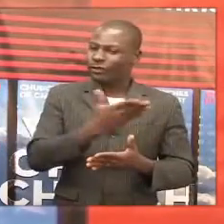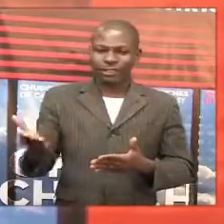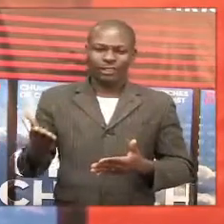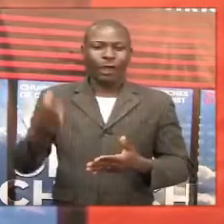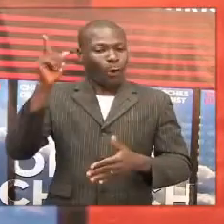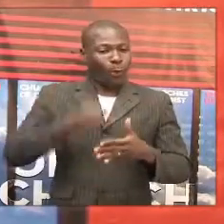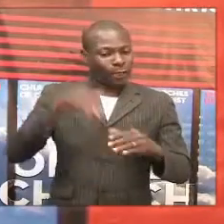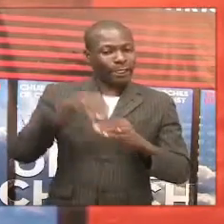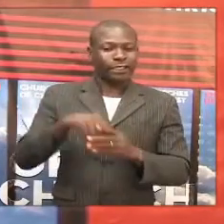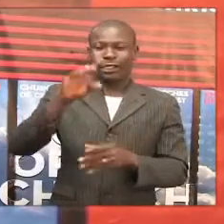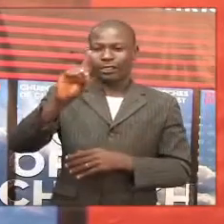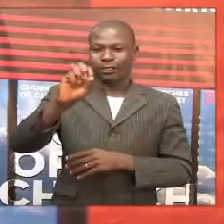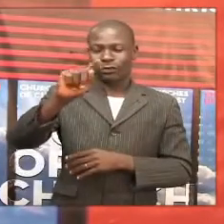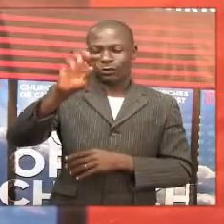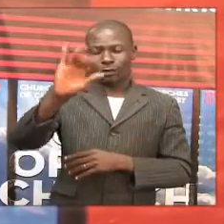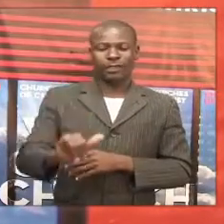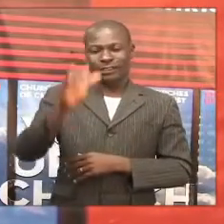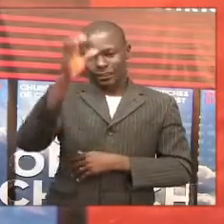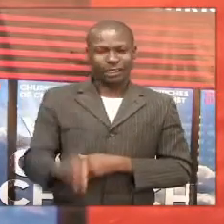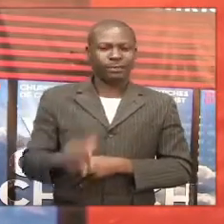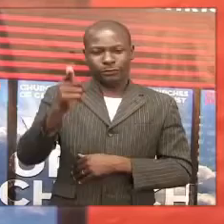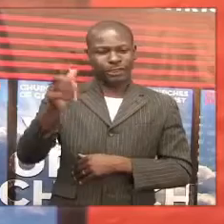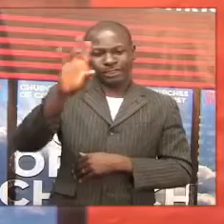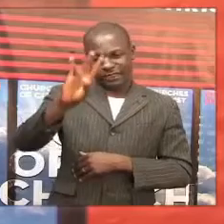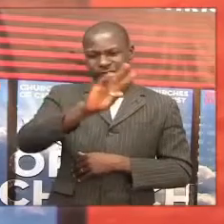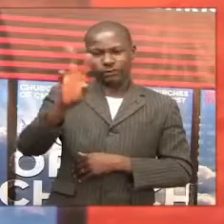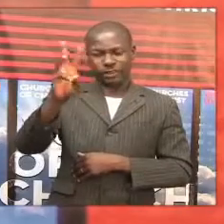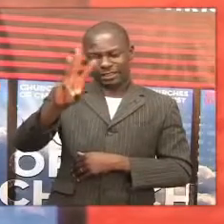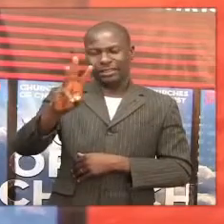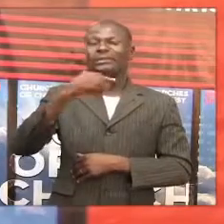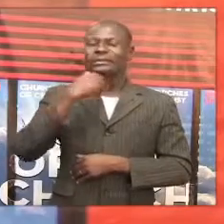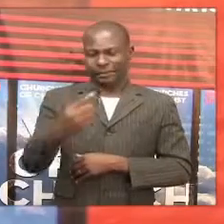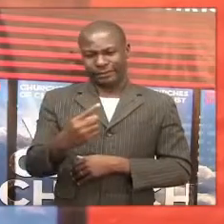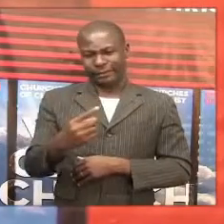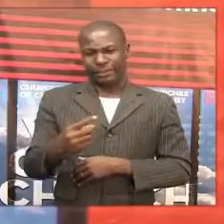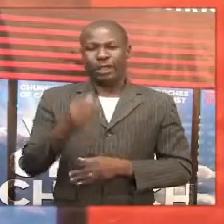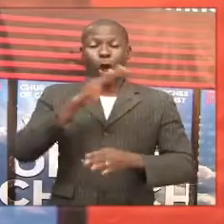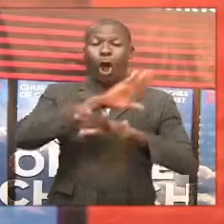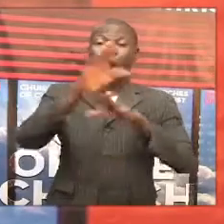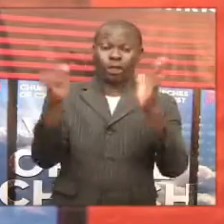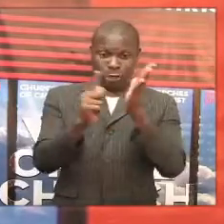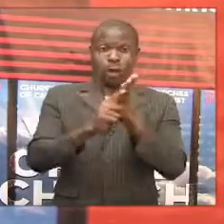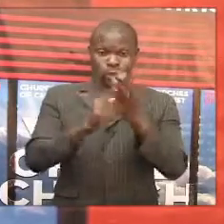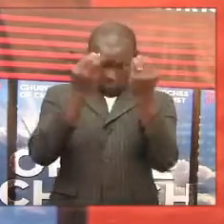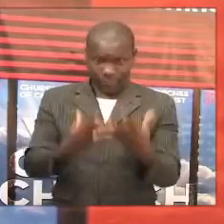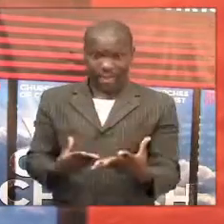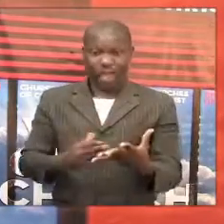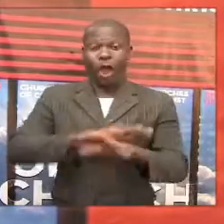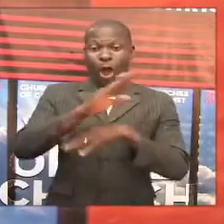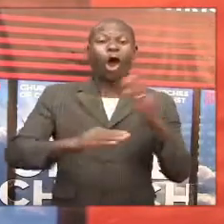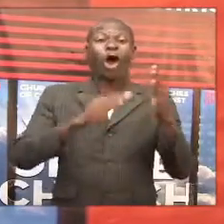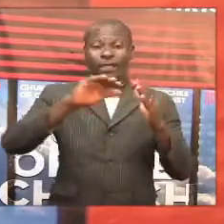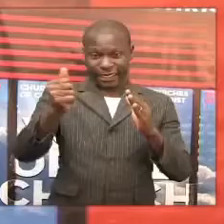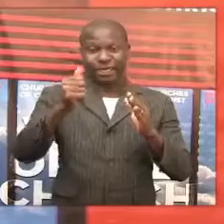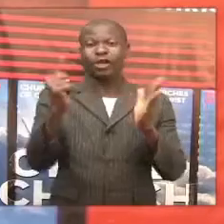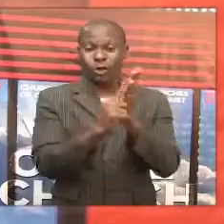27, verse 26, no, and one a James he can says, so obey him, ranging in also, and running a 10. Would deny so now two back apart,